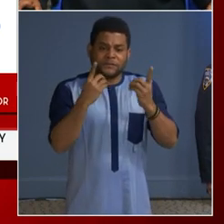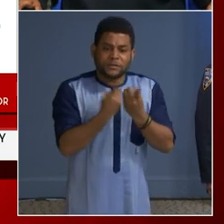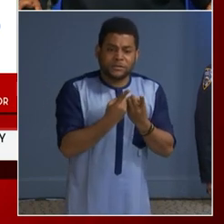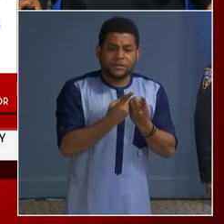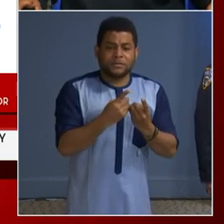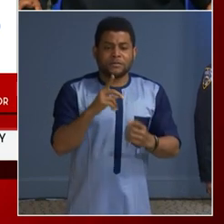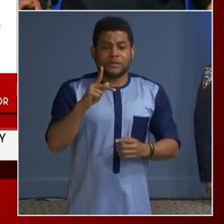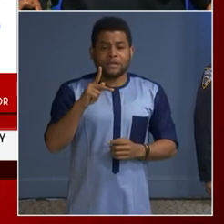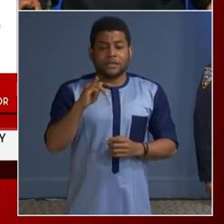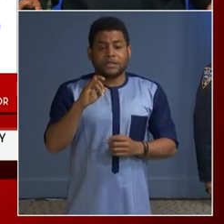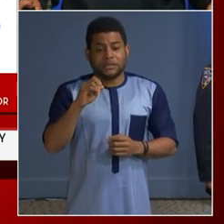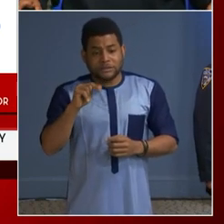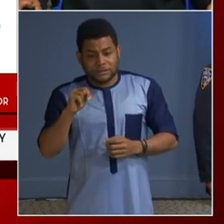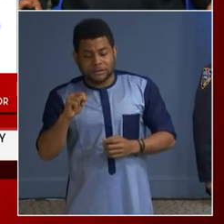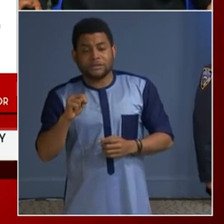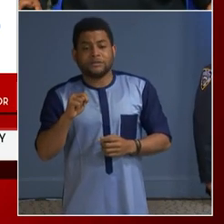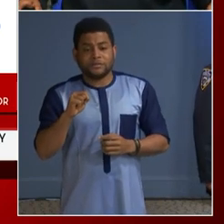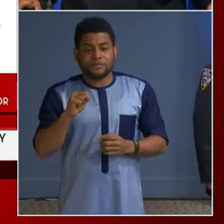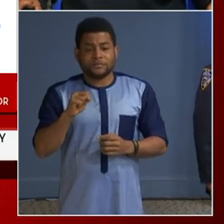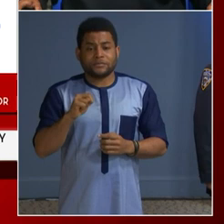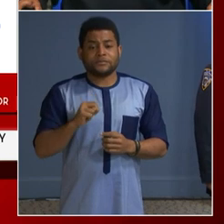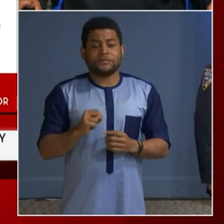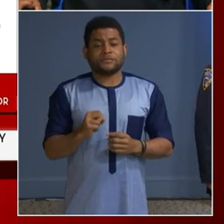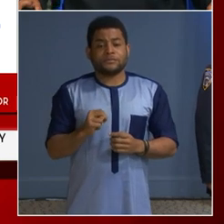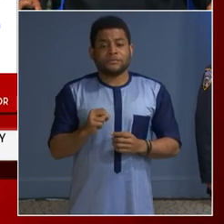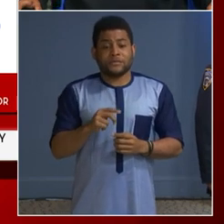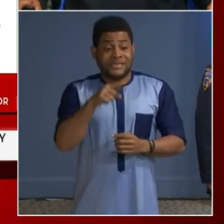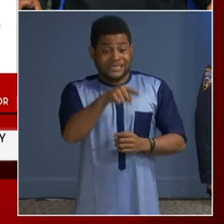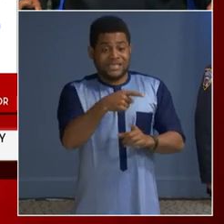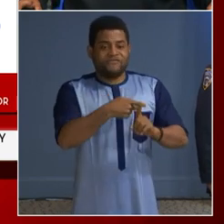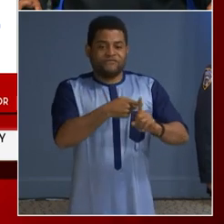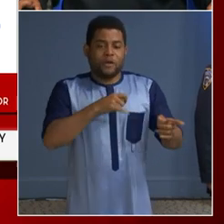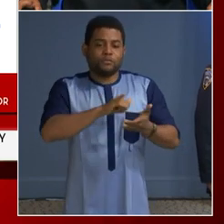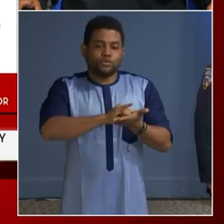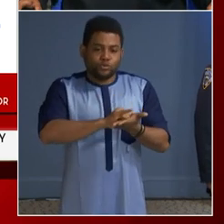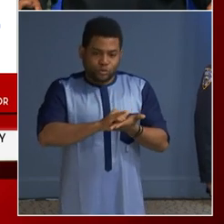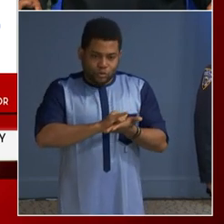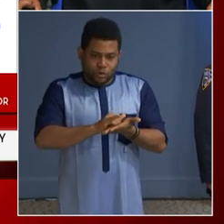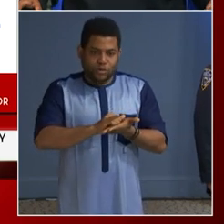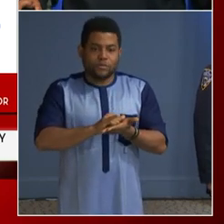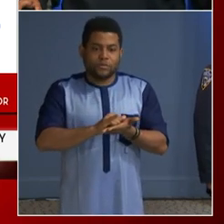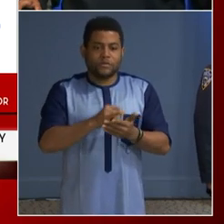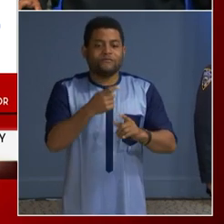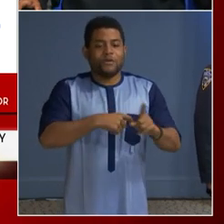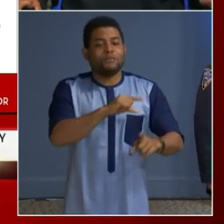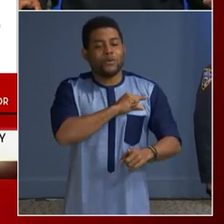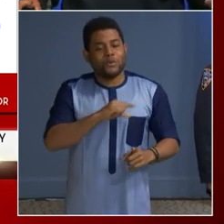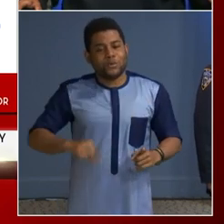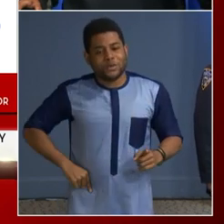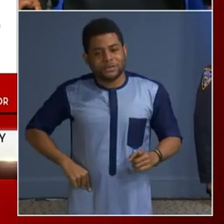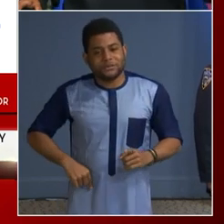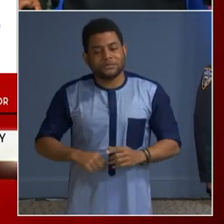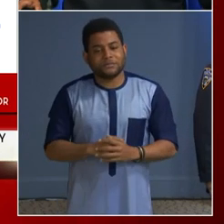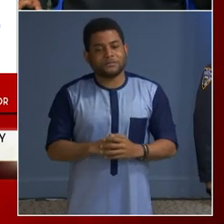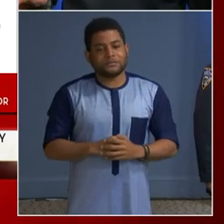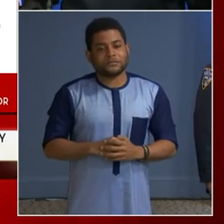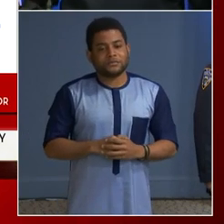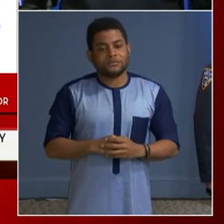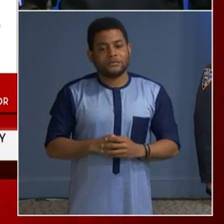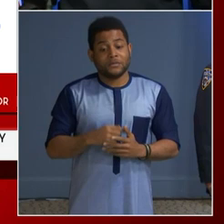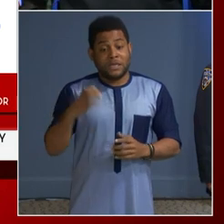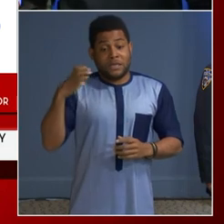Captain Kentish is a New York City native. He's a native of Queens, New York. And as Captain Kentish, his unit